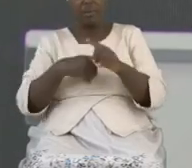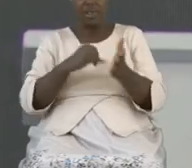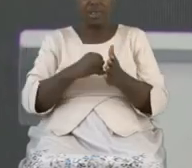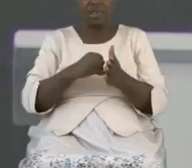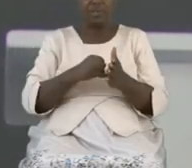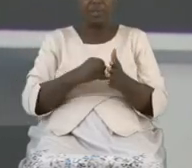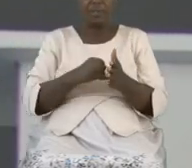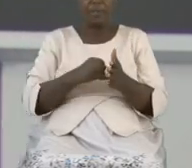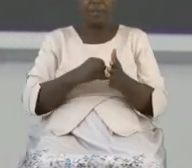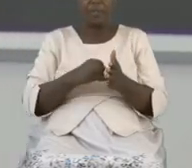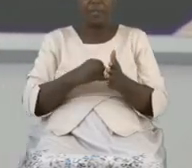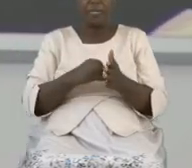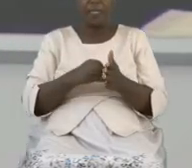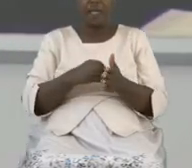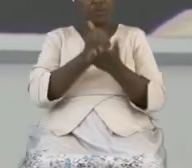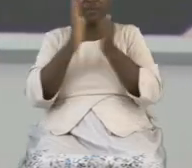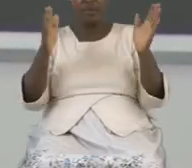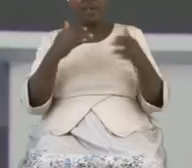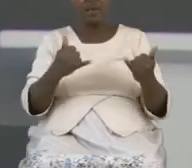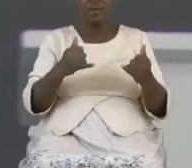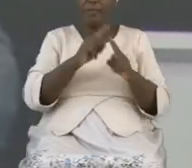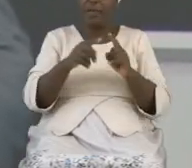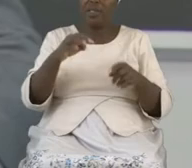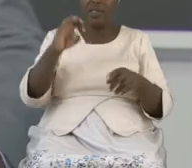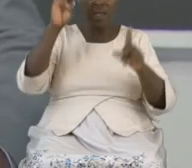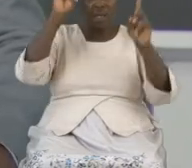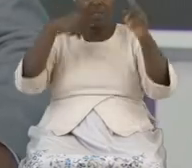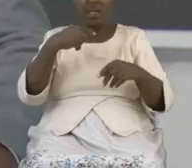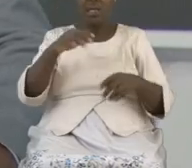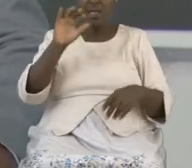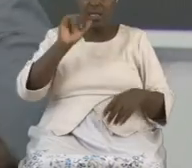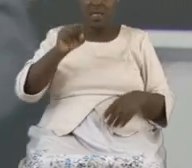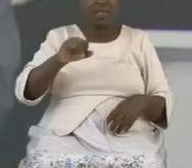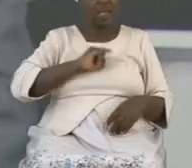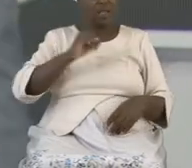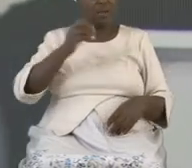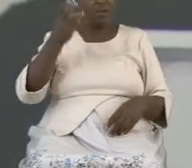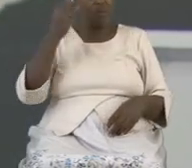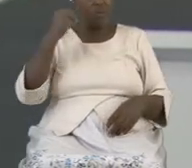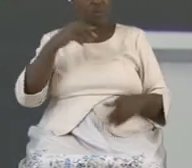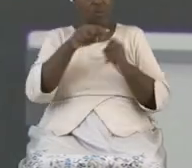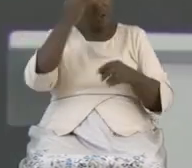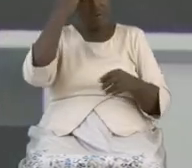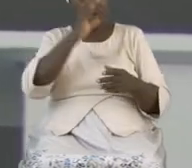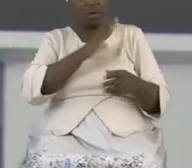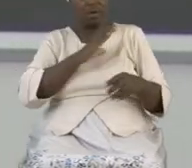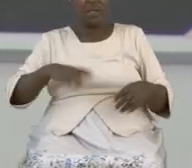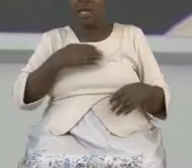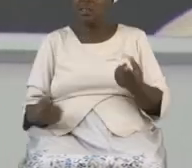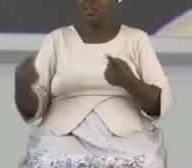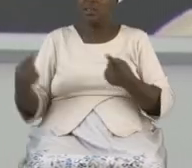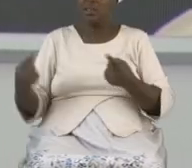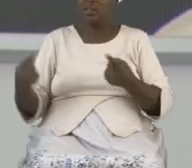more crucified now. But he said, yes, I was when I knew Christ. Until now,